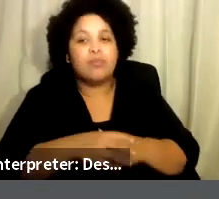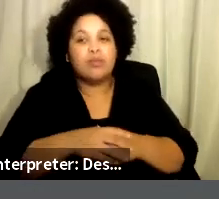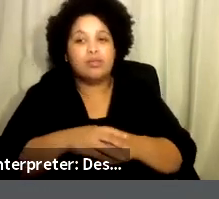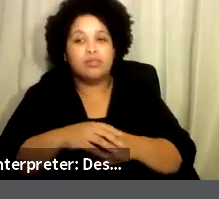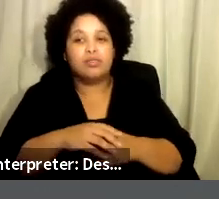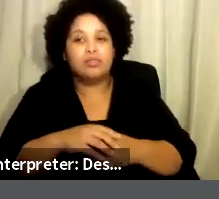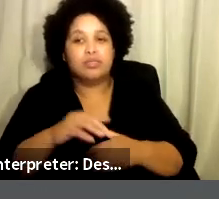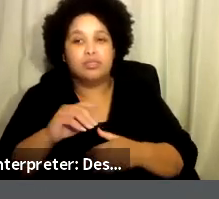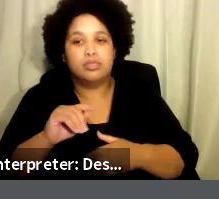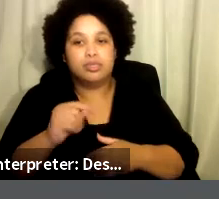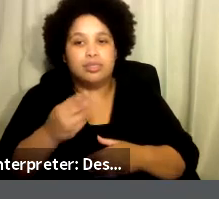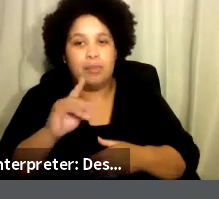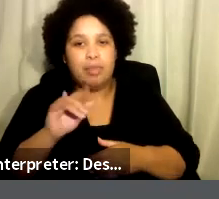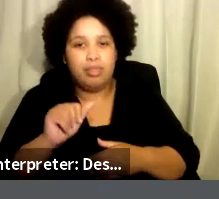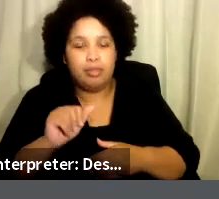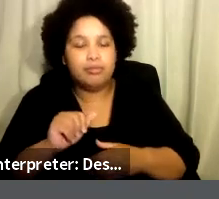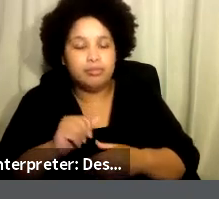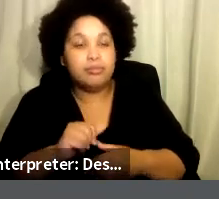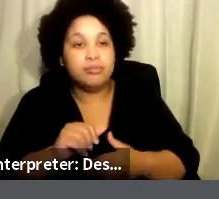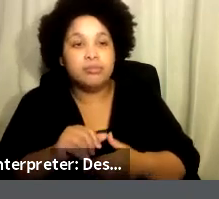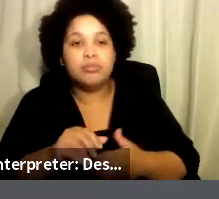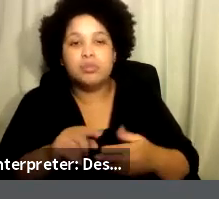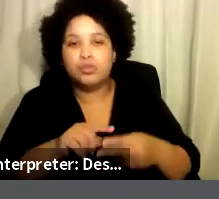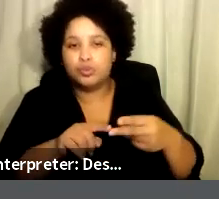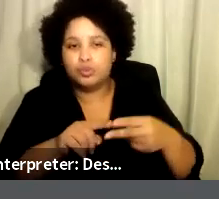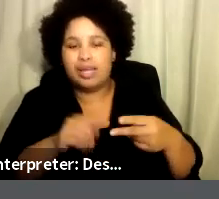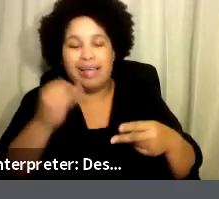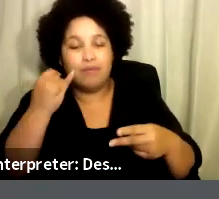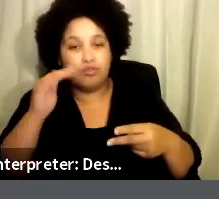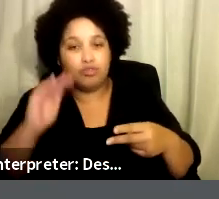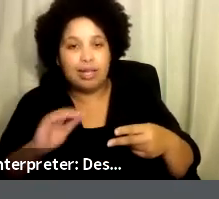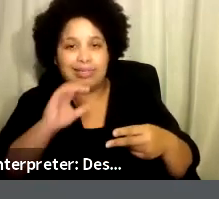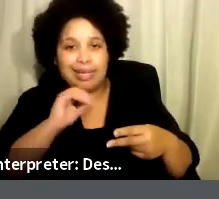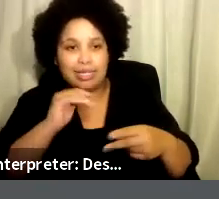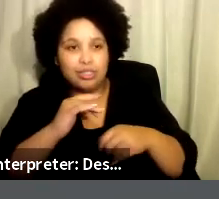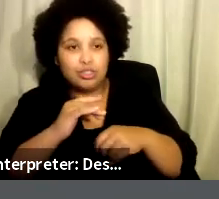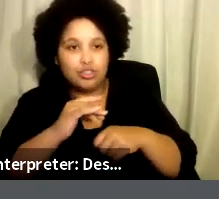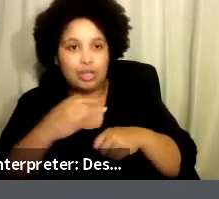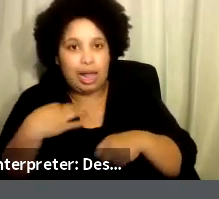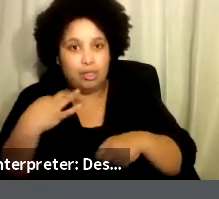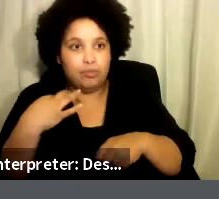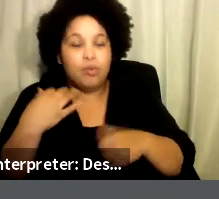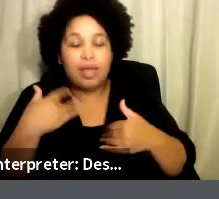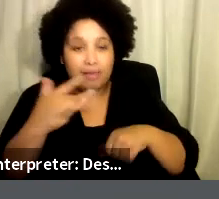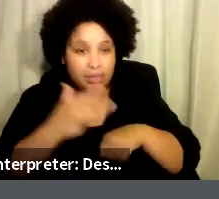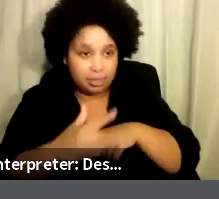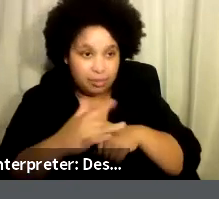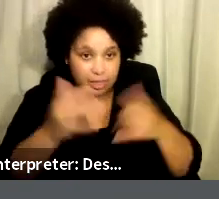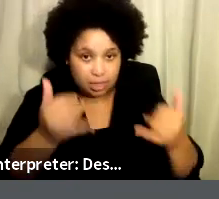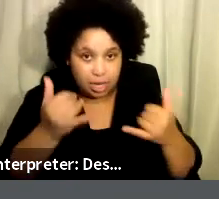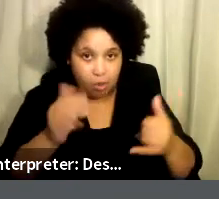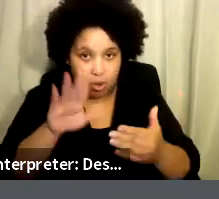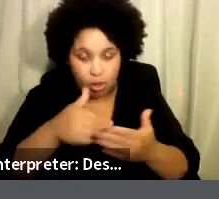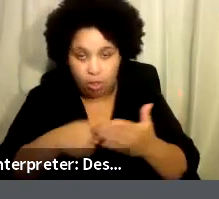is that keep in mind that if your child is age eligible, we do have space in all of our programs right now. So if you are interested in your